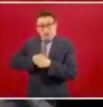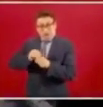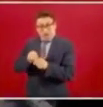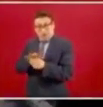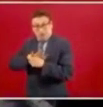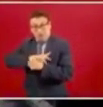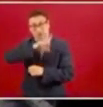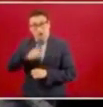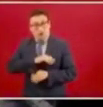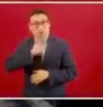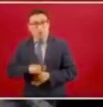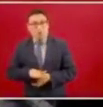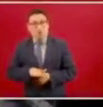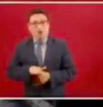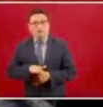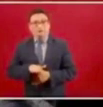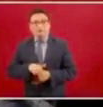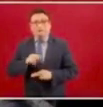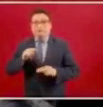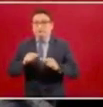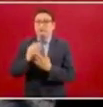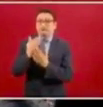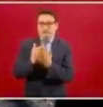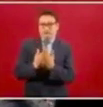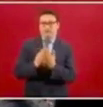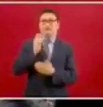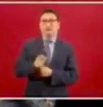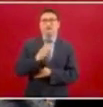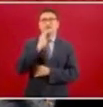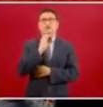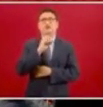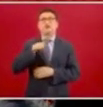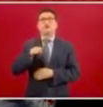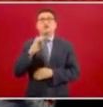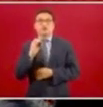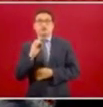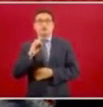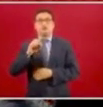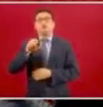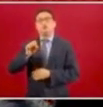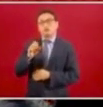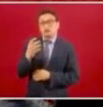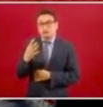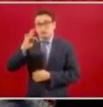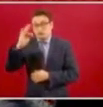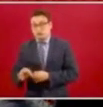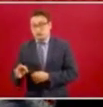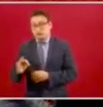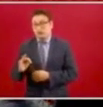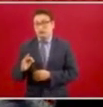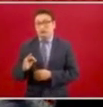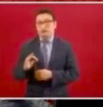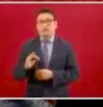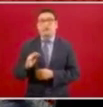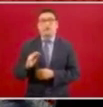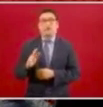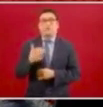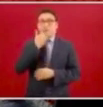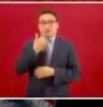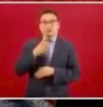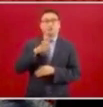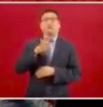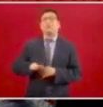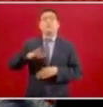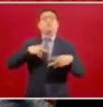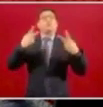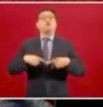made to all the population to take proper measures and stay home, but the mortality is rather low.